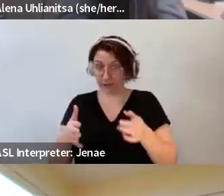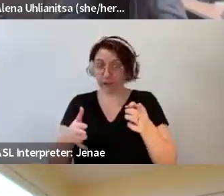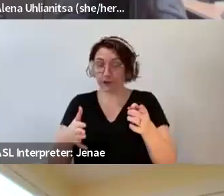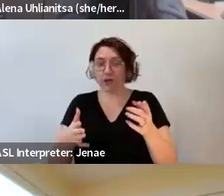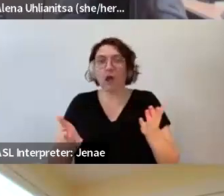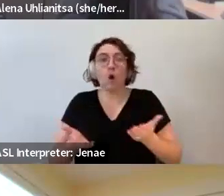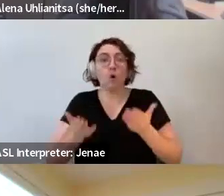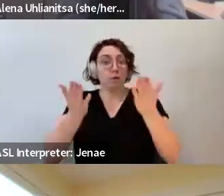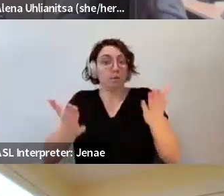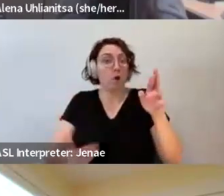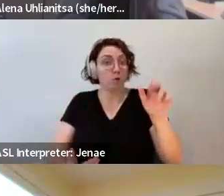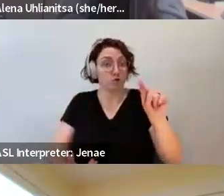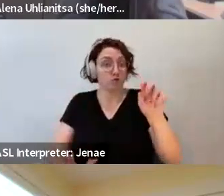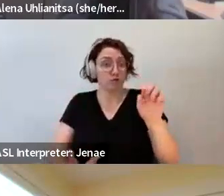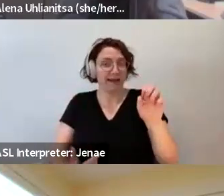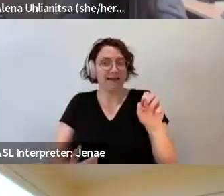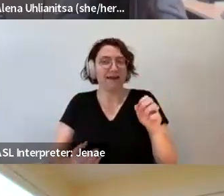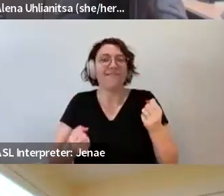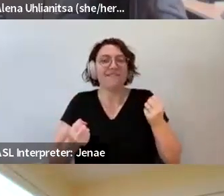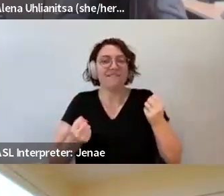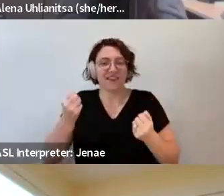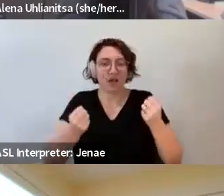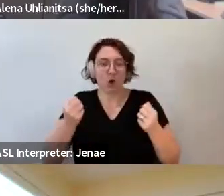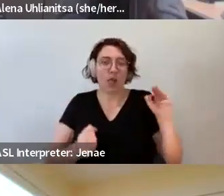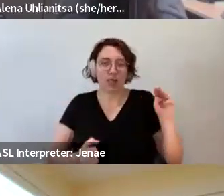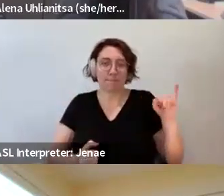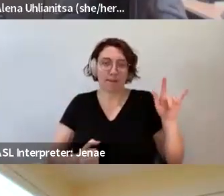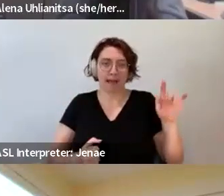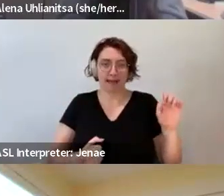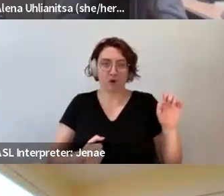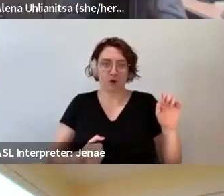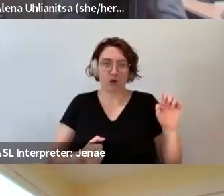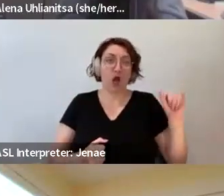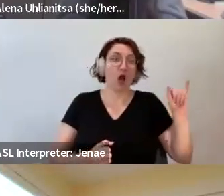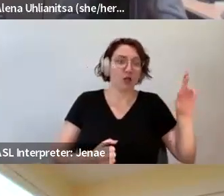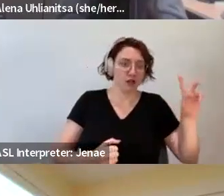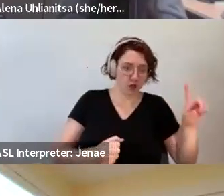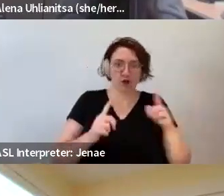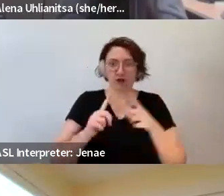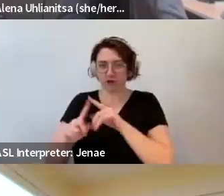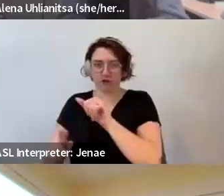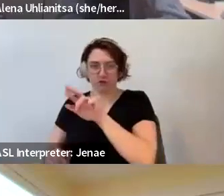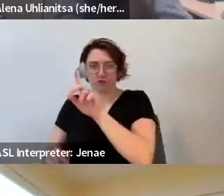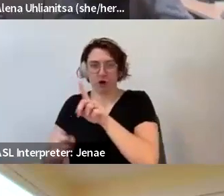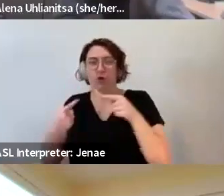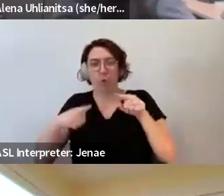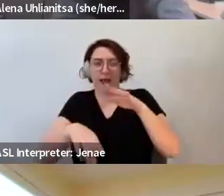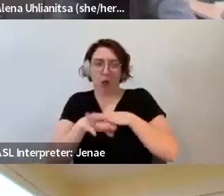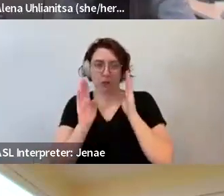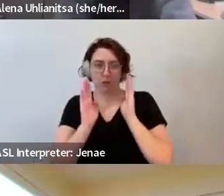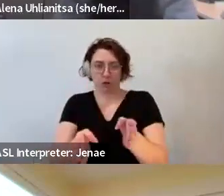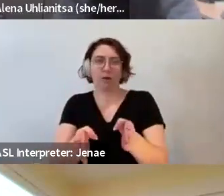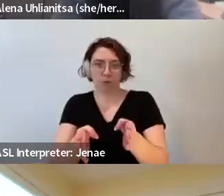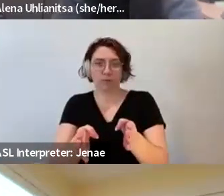proposed rate is a vehicle mile rate. In other words, yard to yard while your vehicle's en route. And if folks